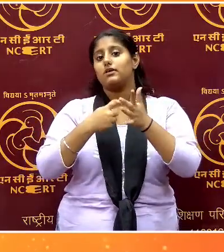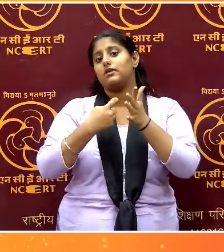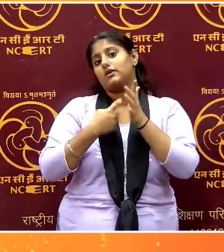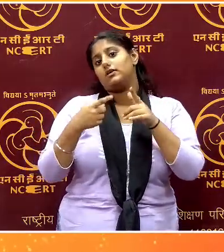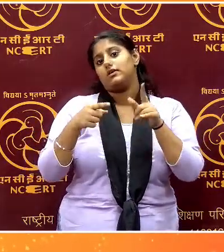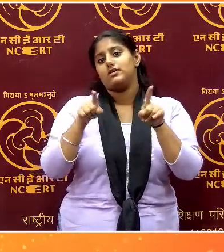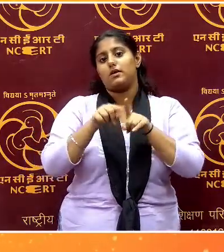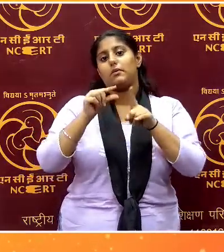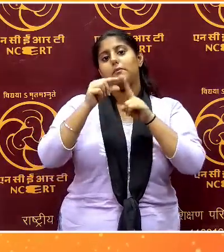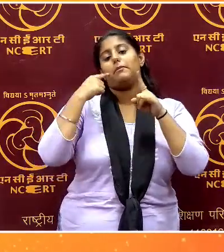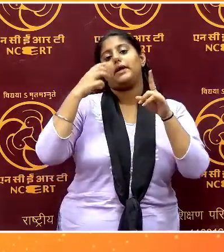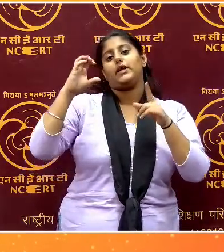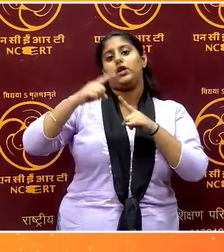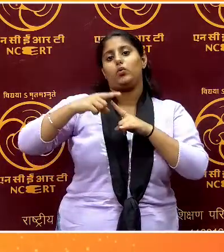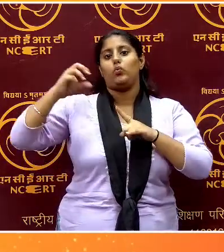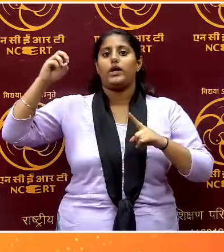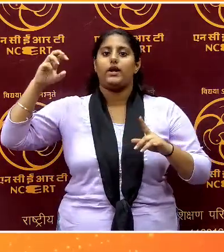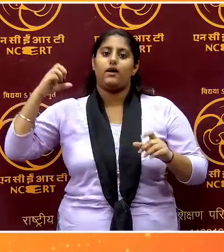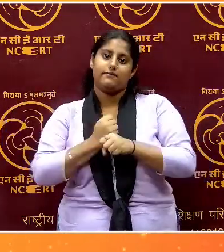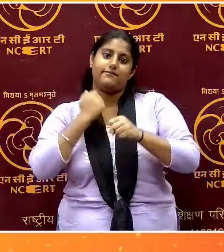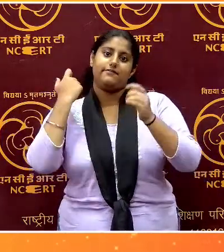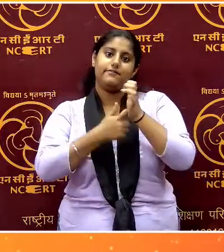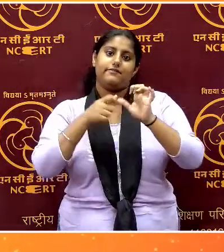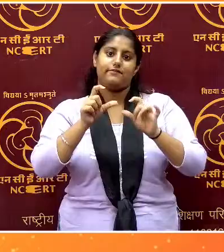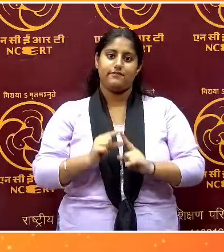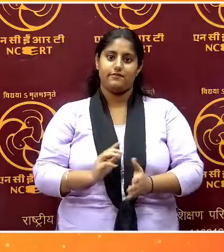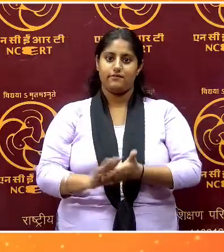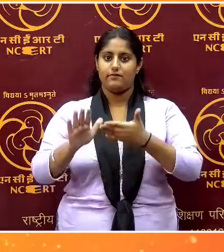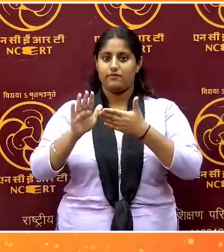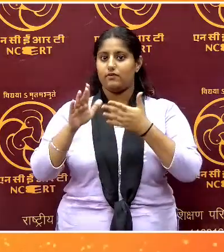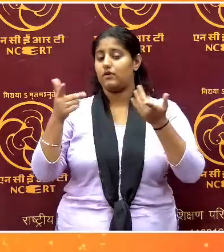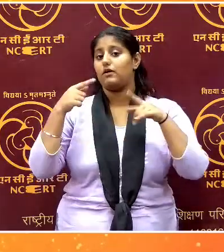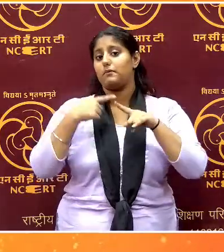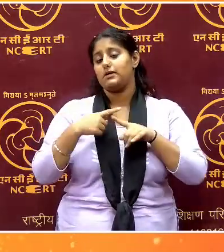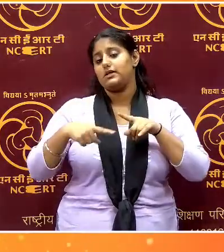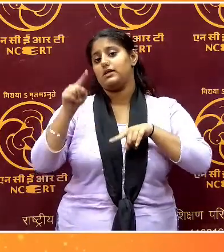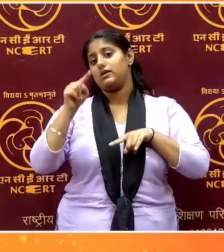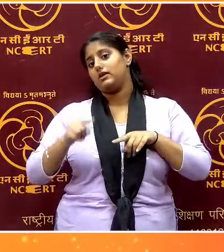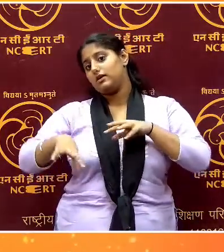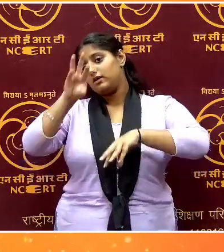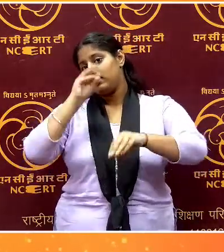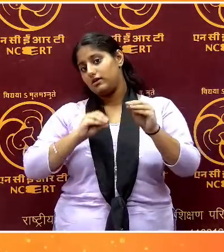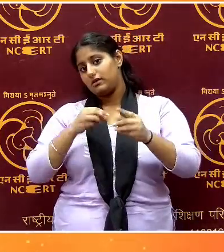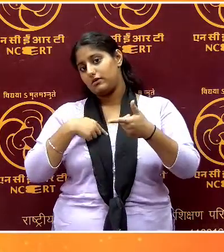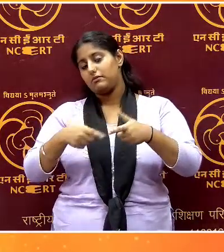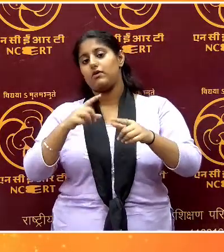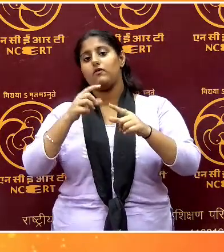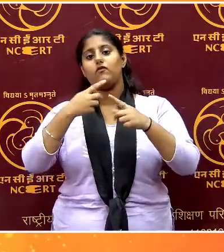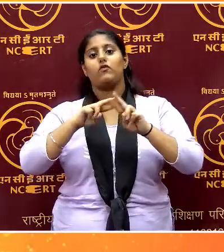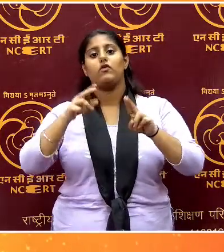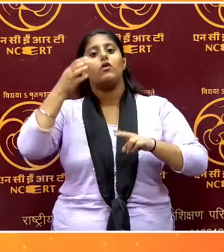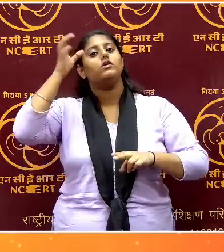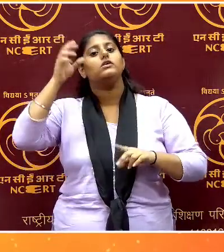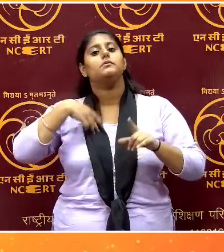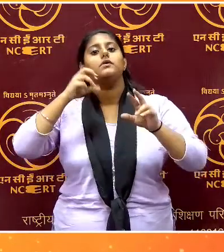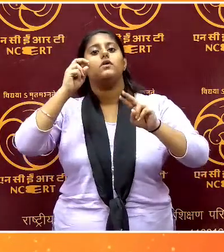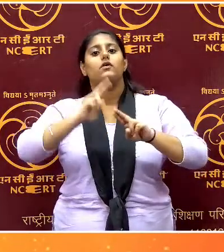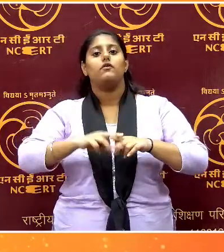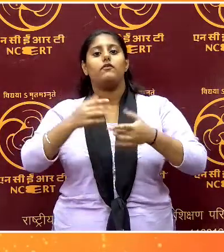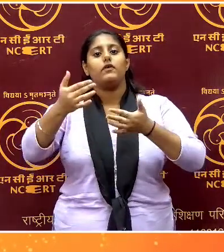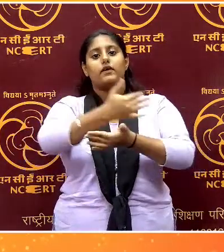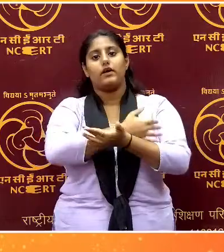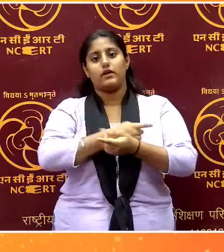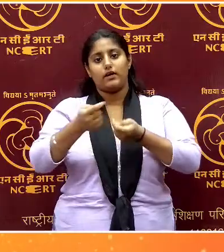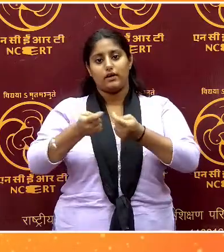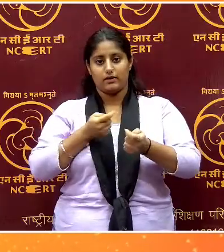help of pictographs. Okay. And the learning outcomes will be to understand the concept of data handling, create and